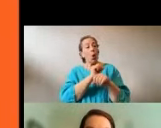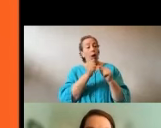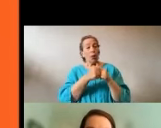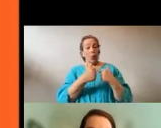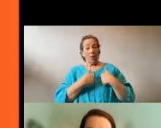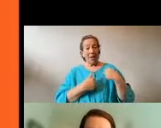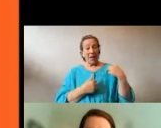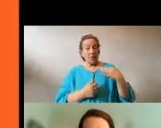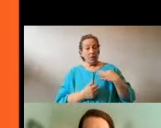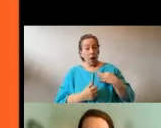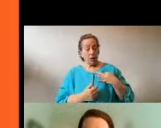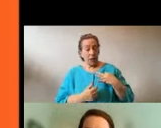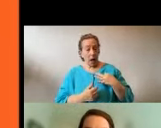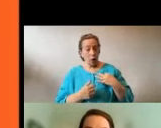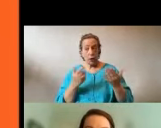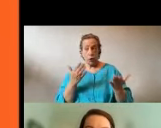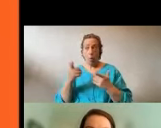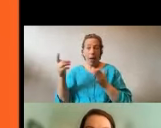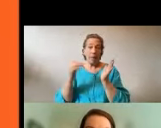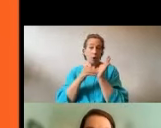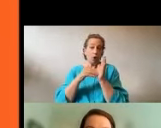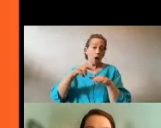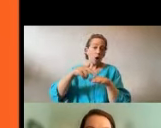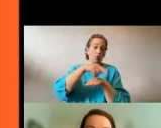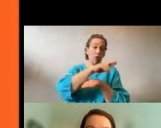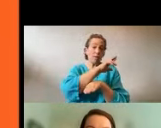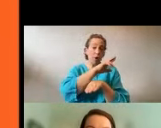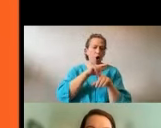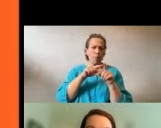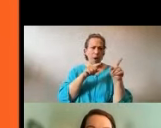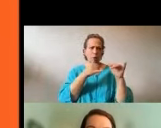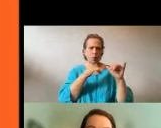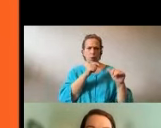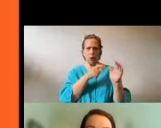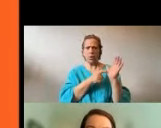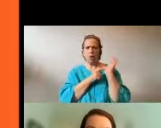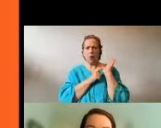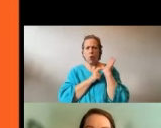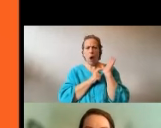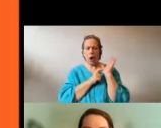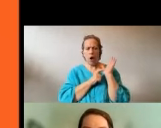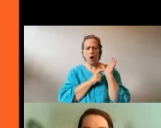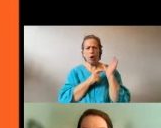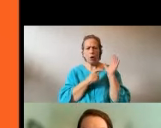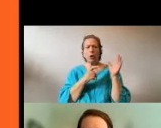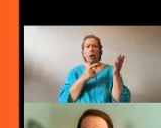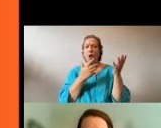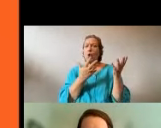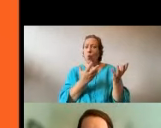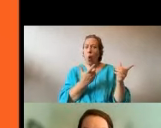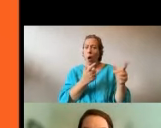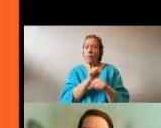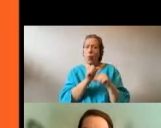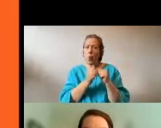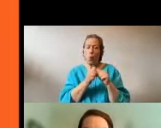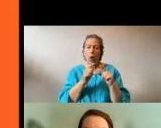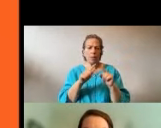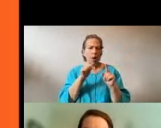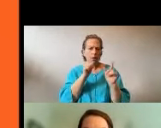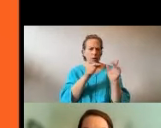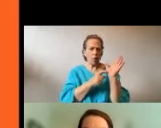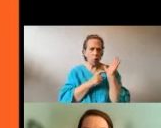doctor did refer you to a lawyer, you don't have to work with a lawyer. So understanding of course, we hope that they do, but understanding what it means to engage